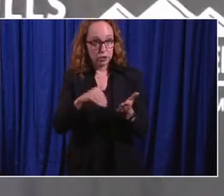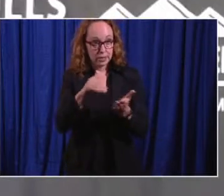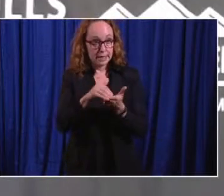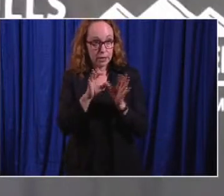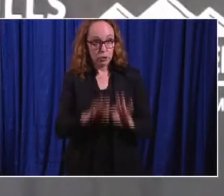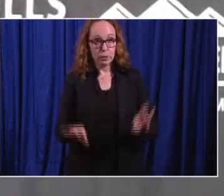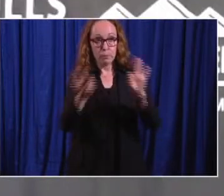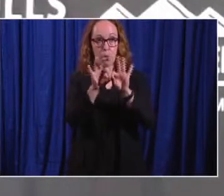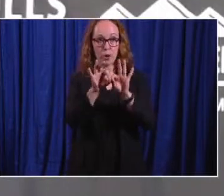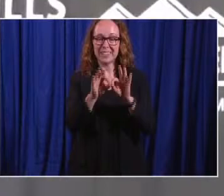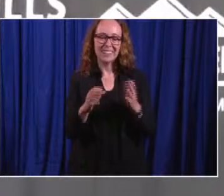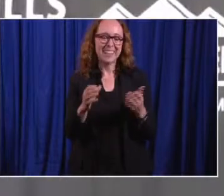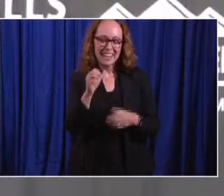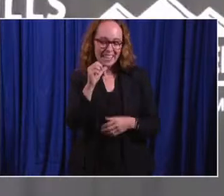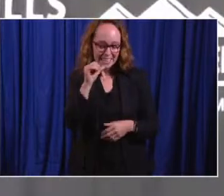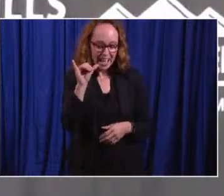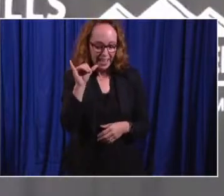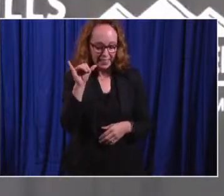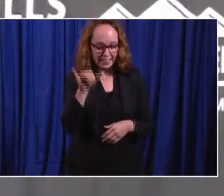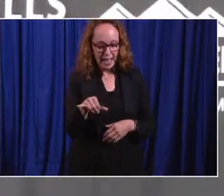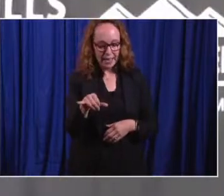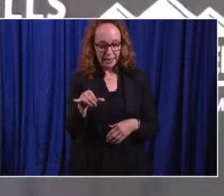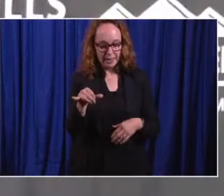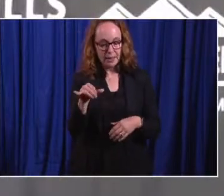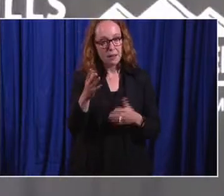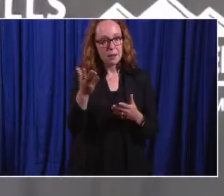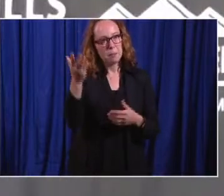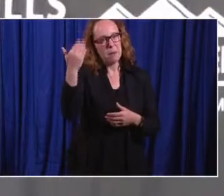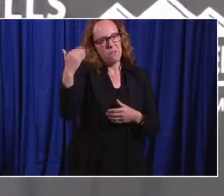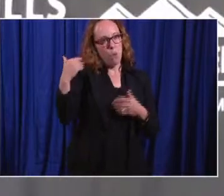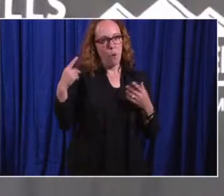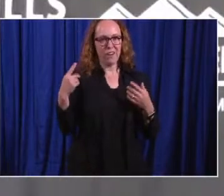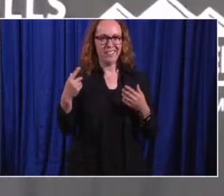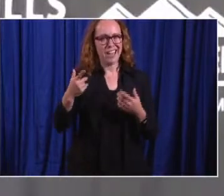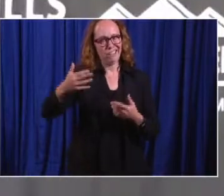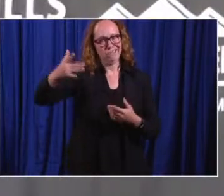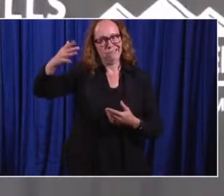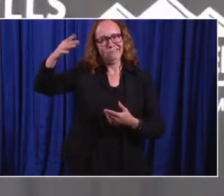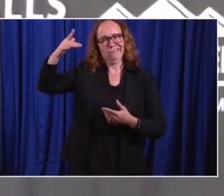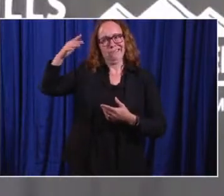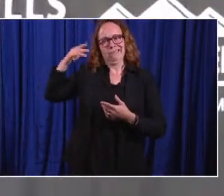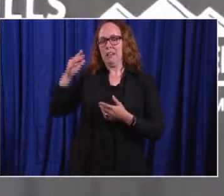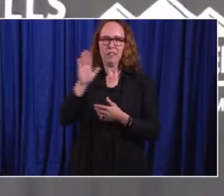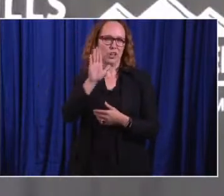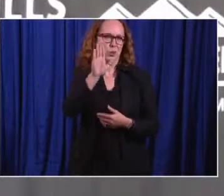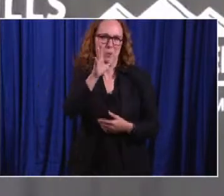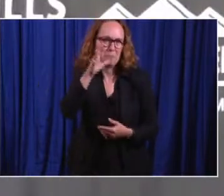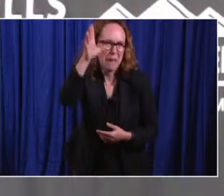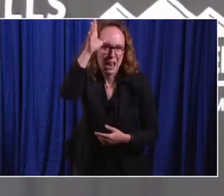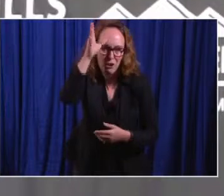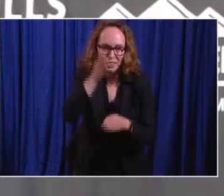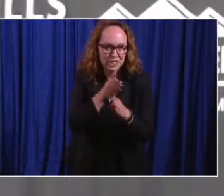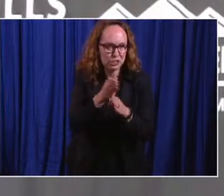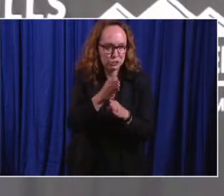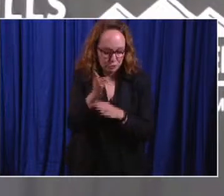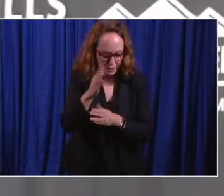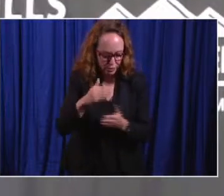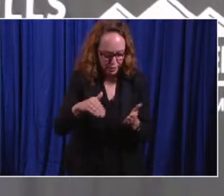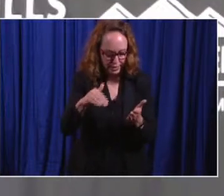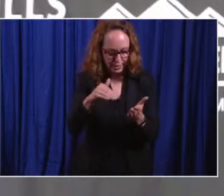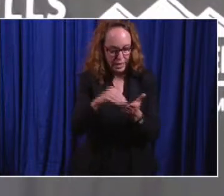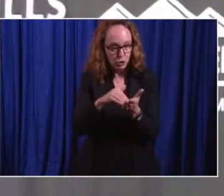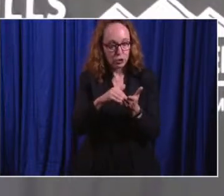not your mom and dad's career center, so to speak. They are highly, highly successful at preparing people for work